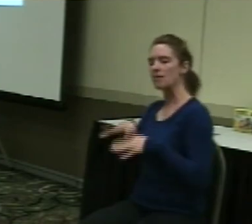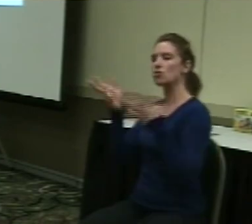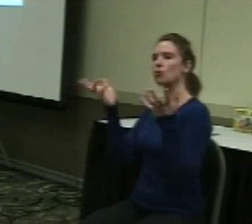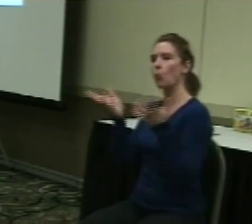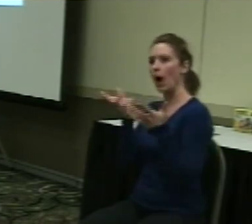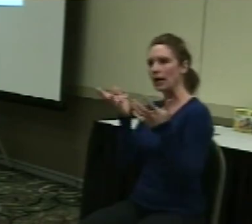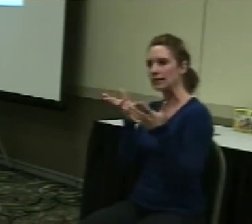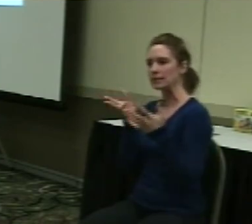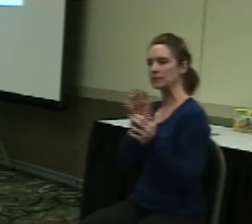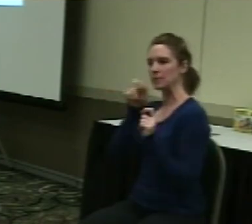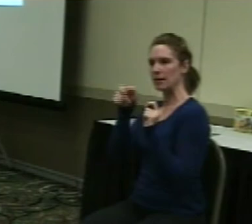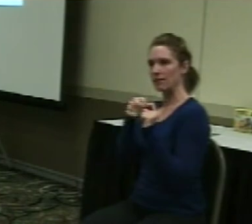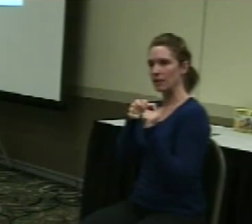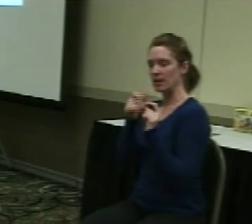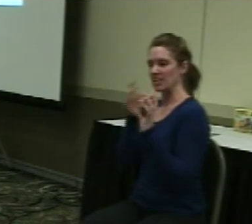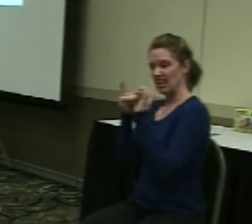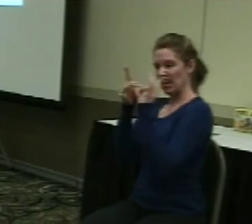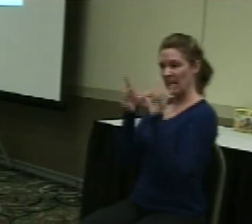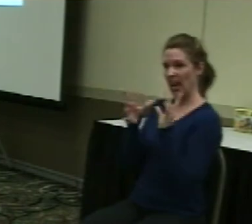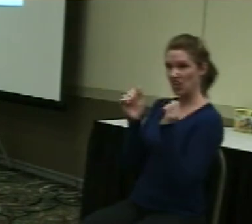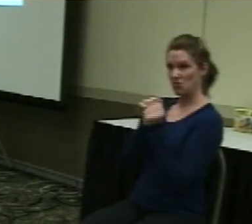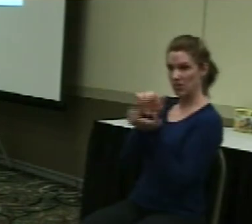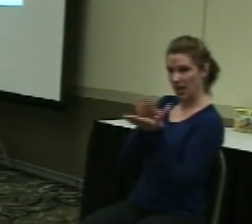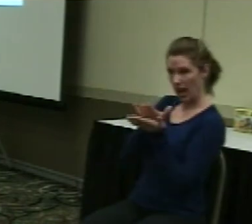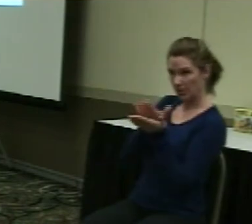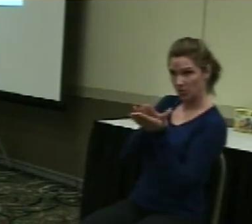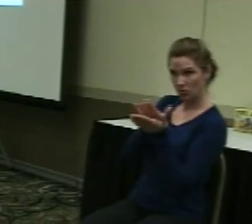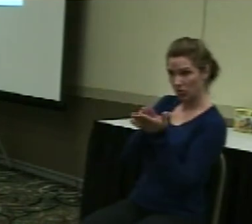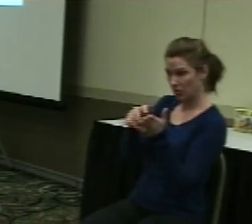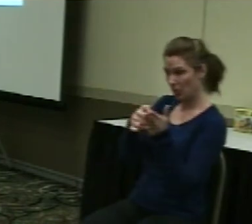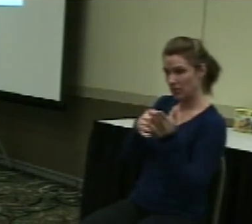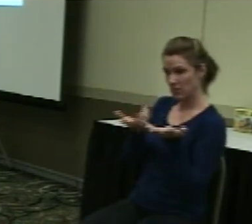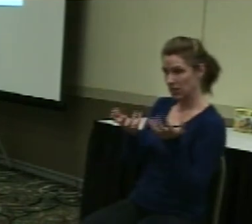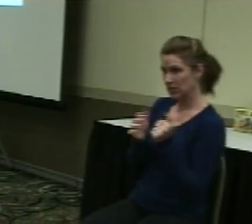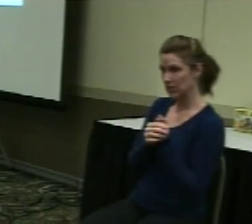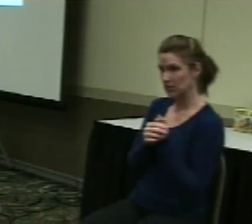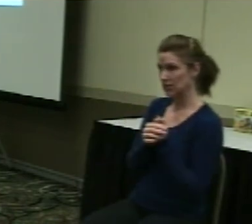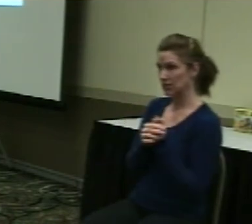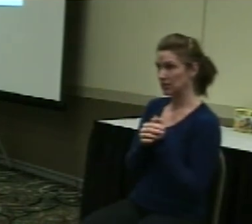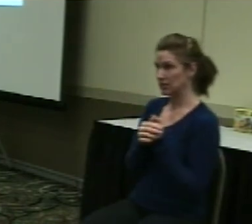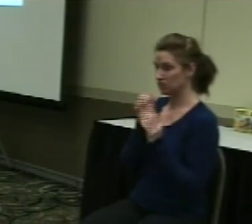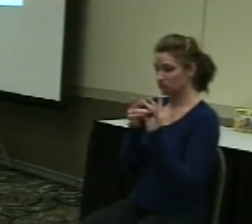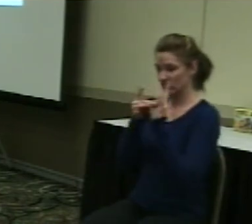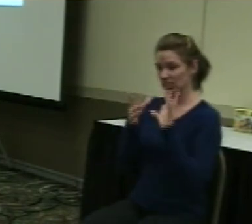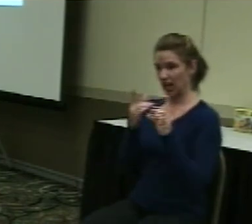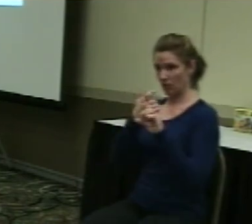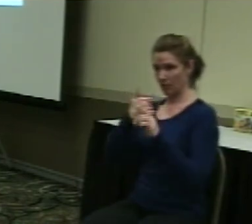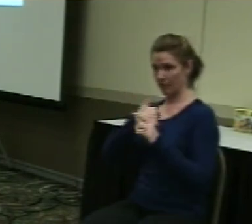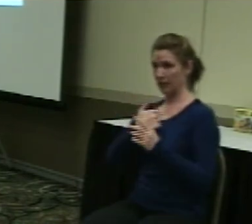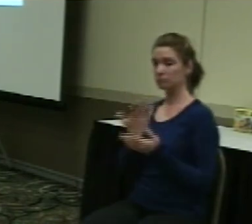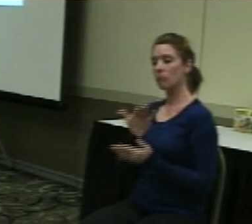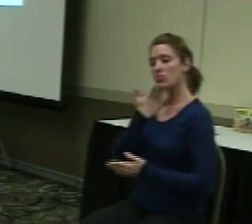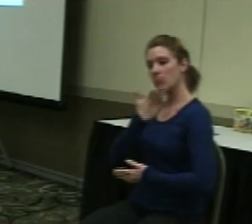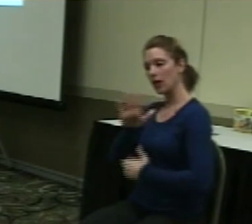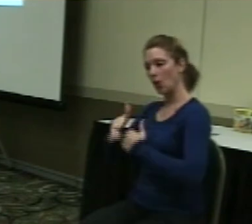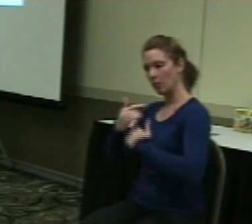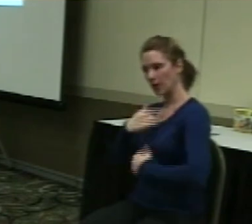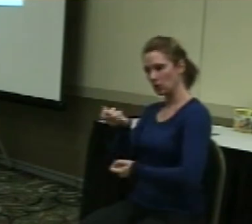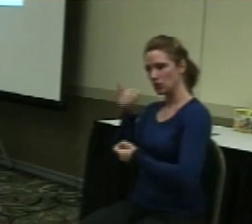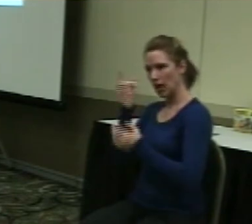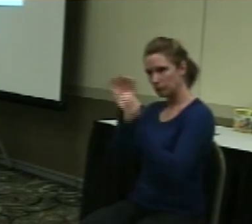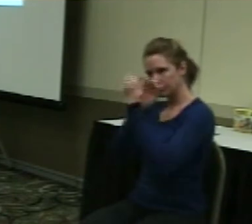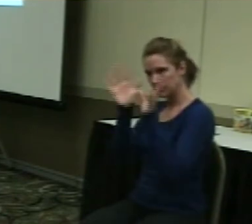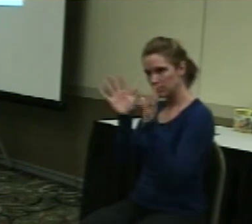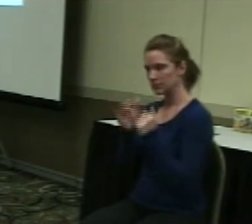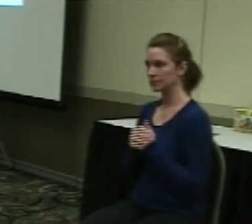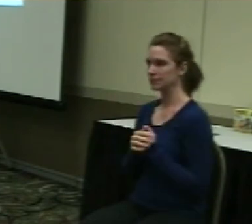is unengaged with the academic tasks that I'm giving him. Thank you. That really helps me to understand more about this